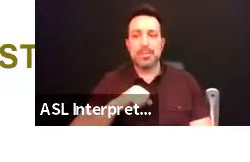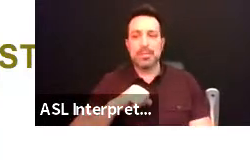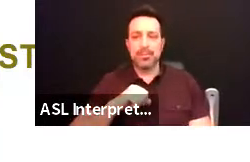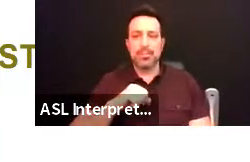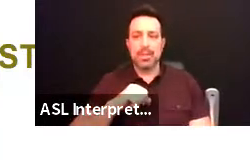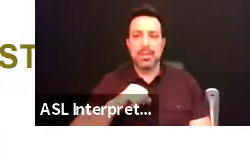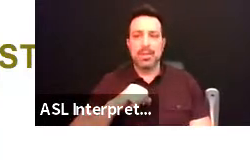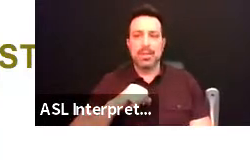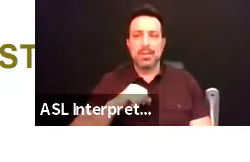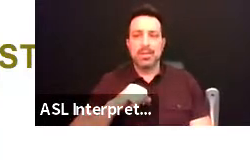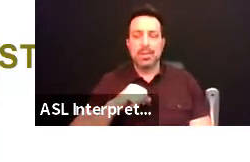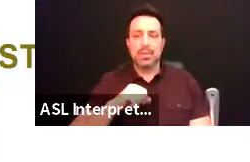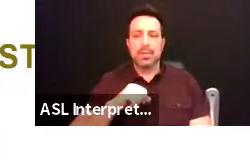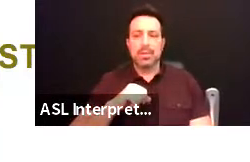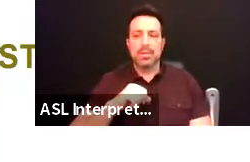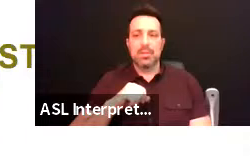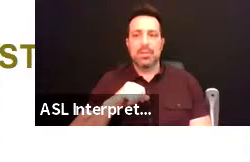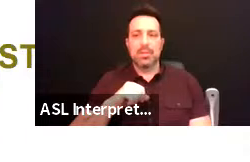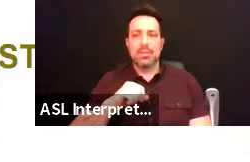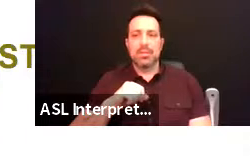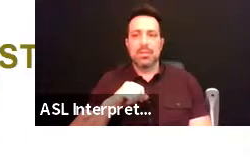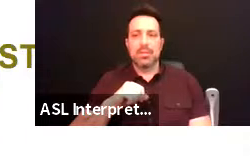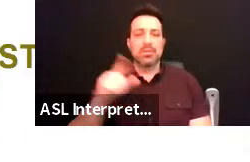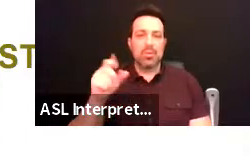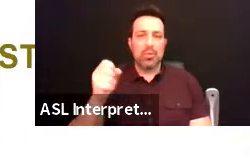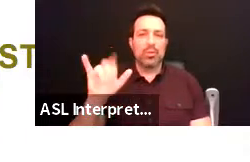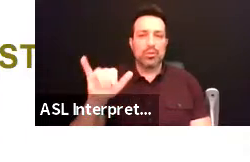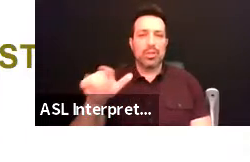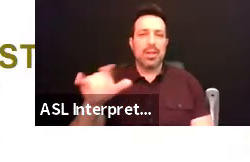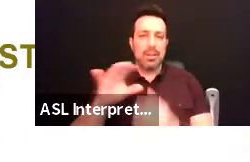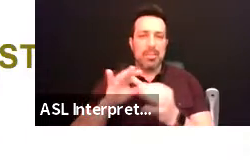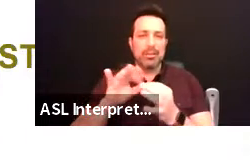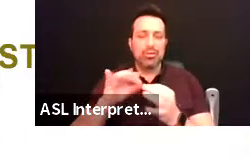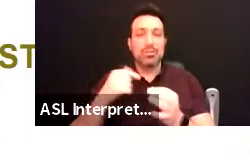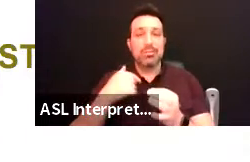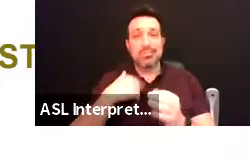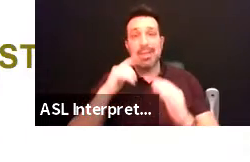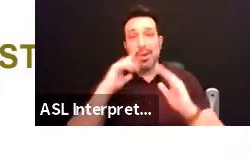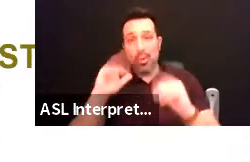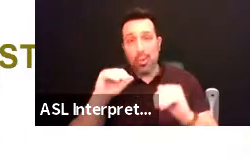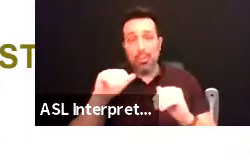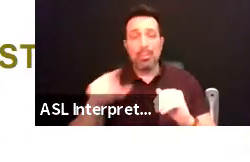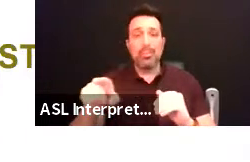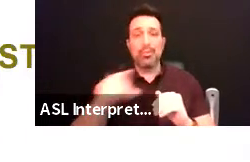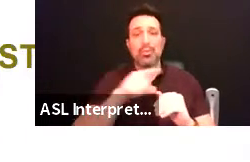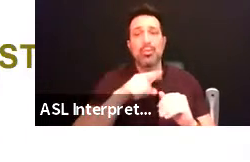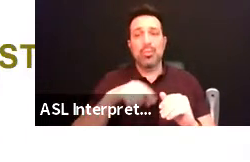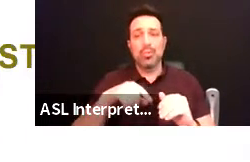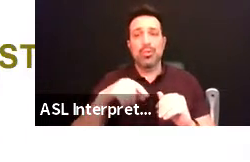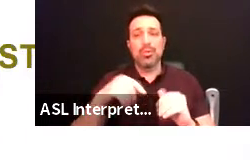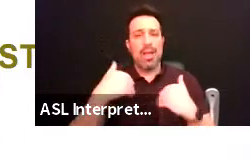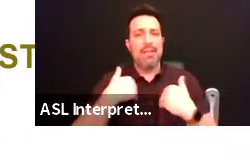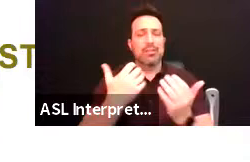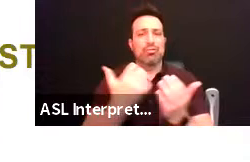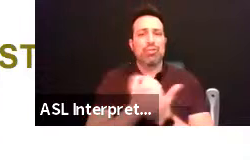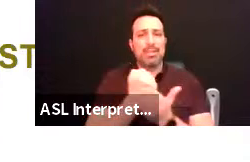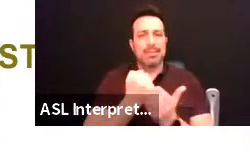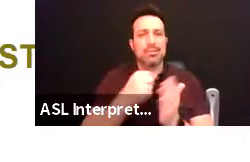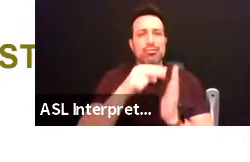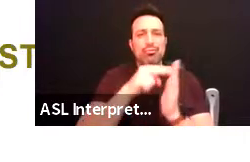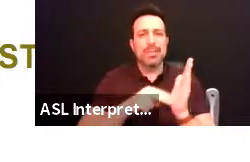So I, as Shelly mentioned, I do hope that you all did have a chance to